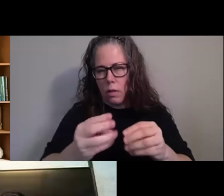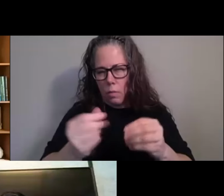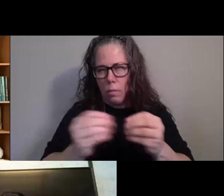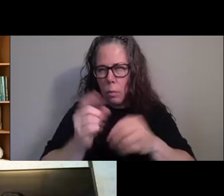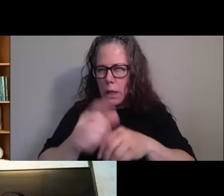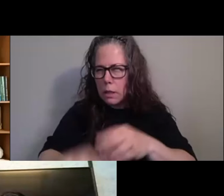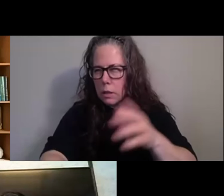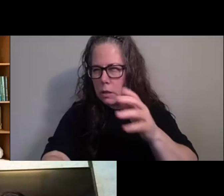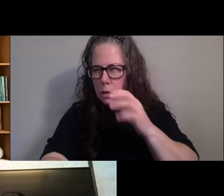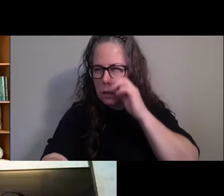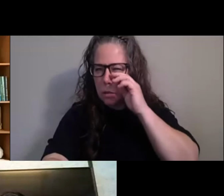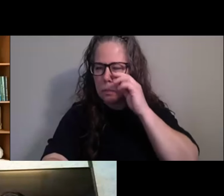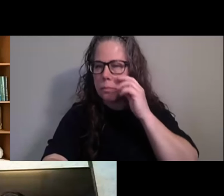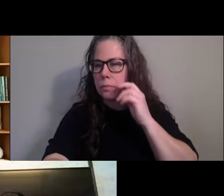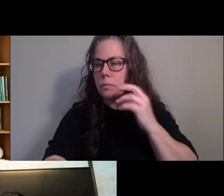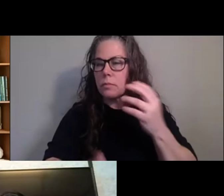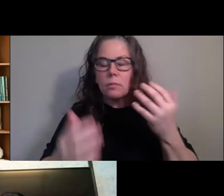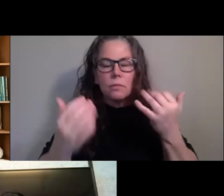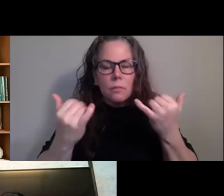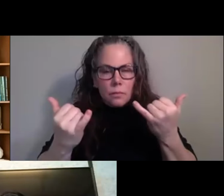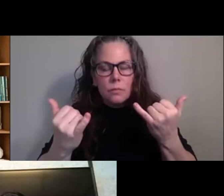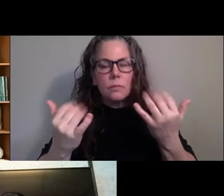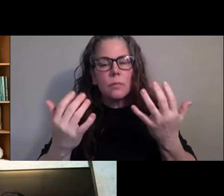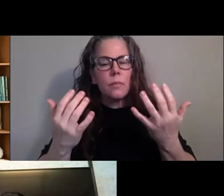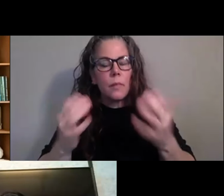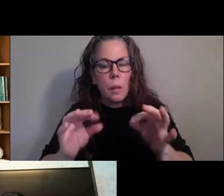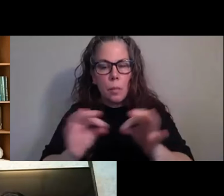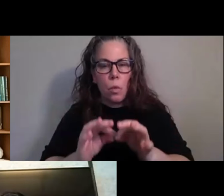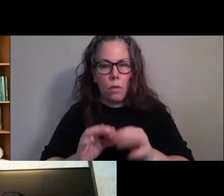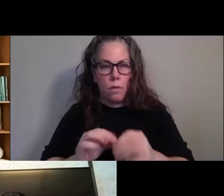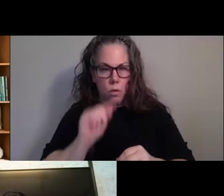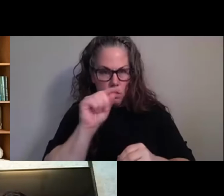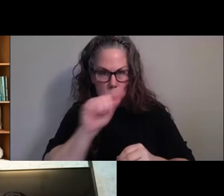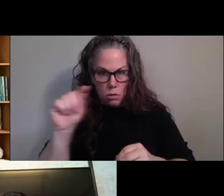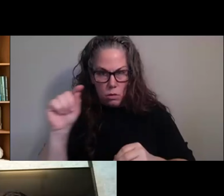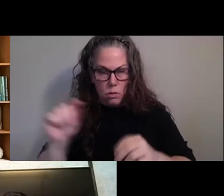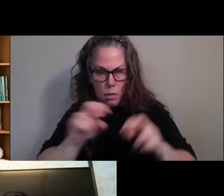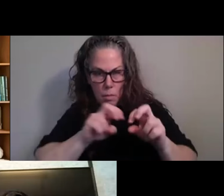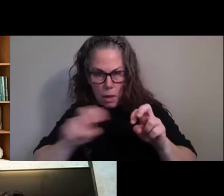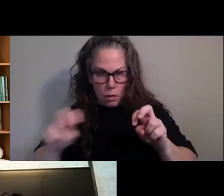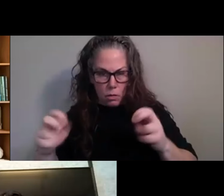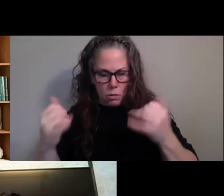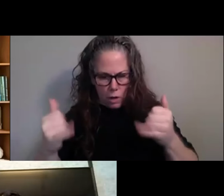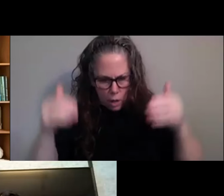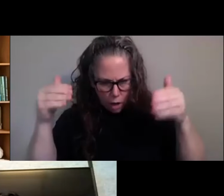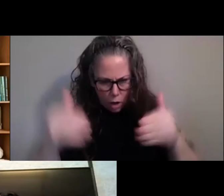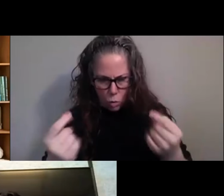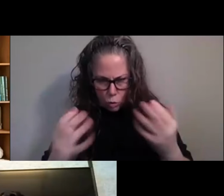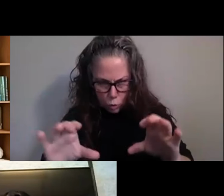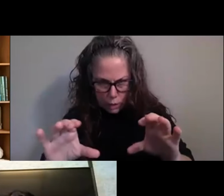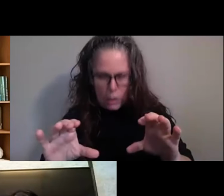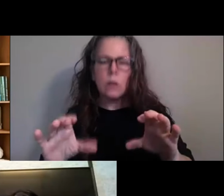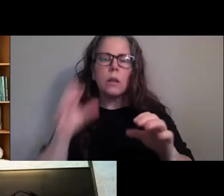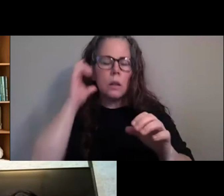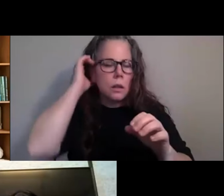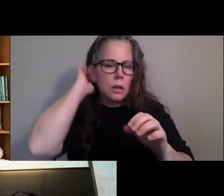minutes. But this is a great opportunity to kind of plug what each of us are kind of focusing on in the moment. But now everybody kind of